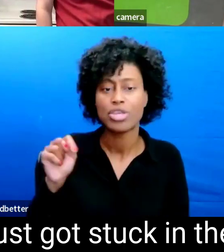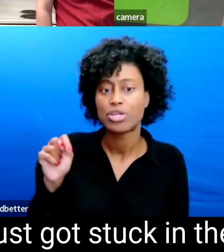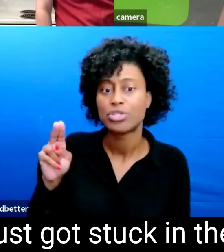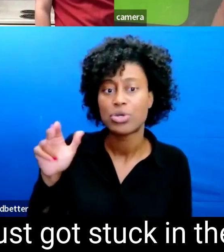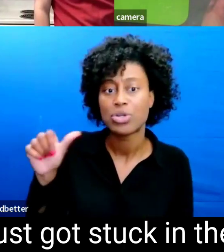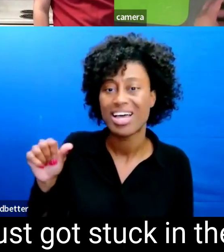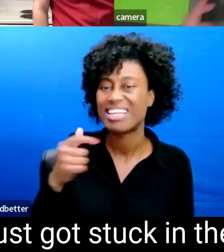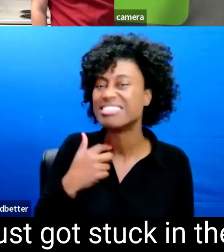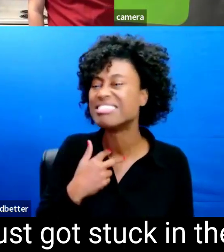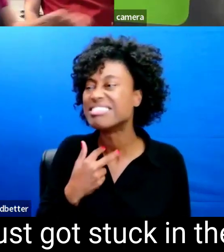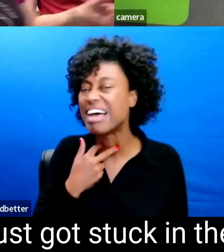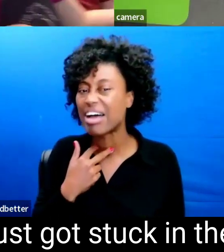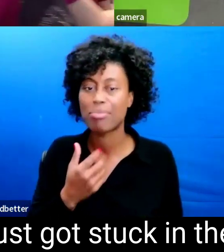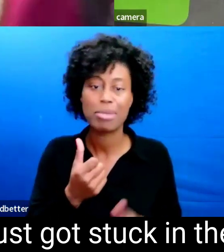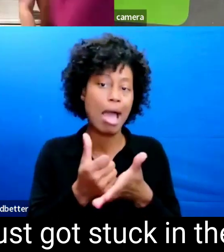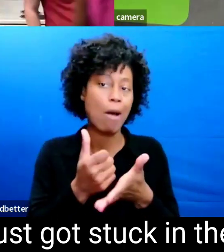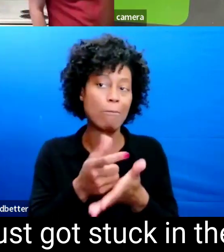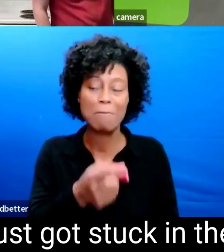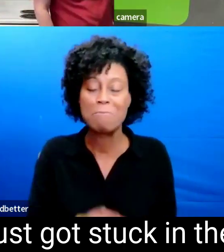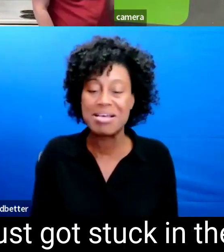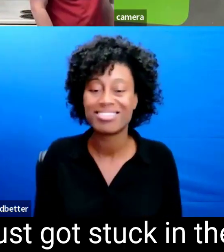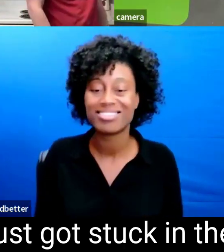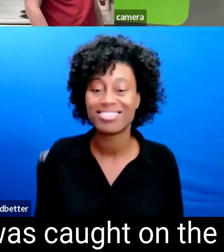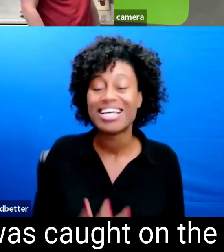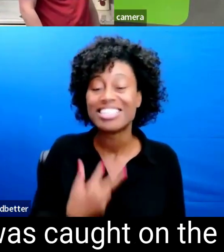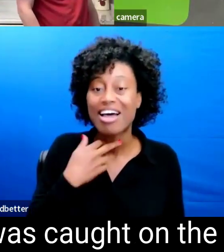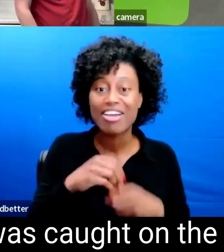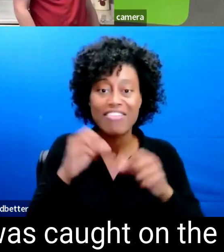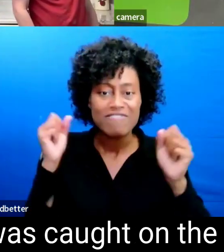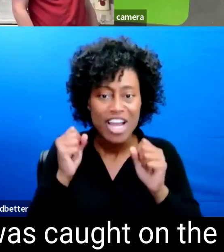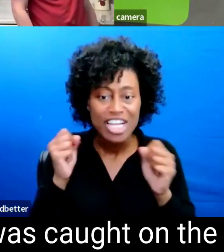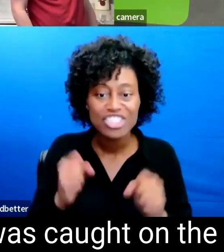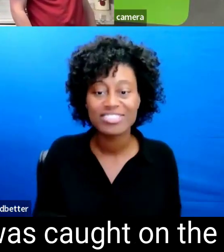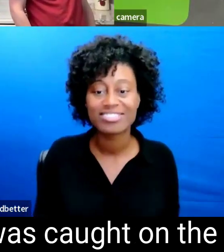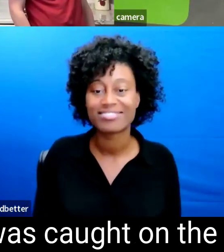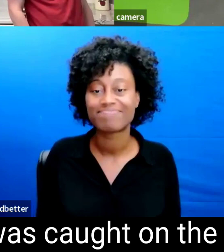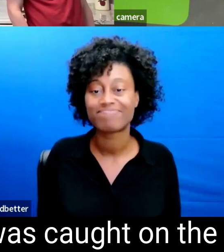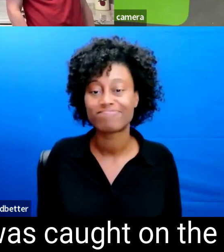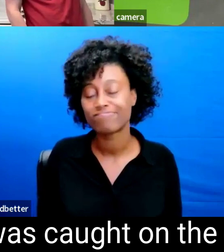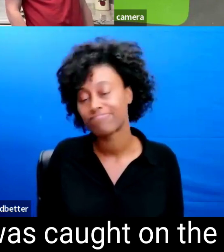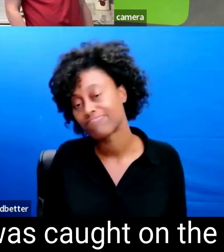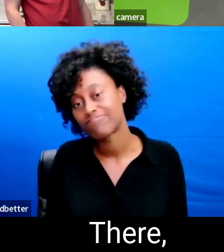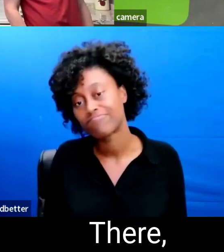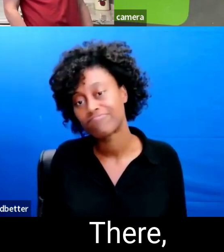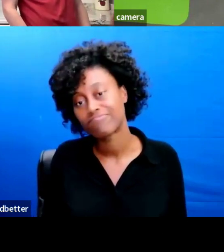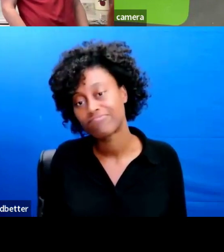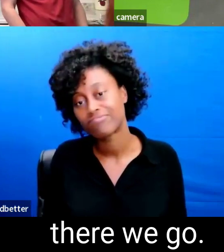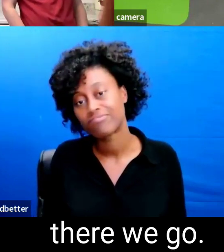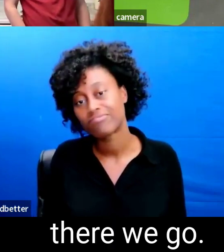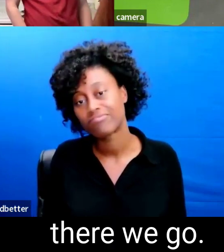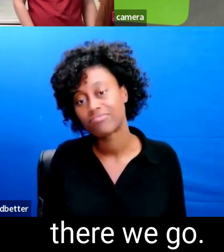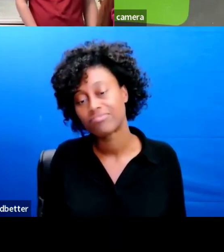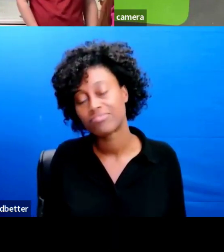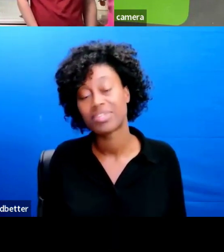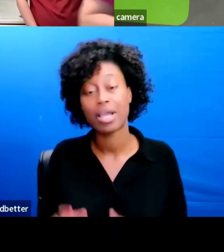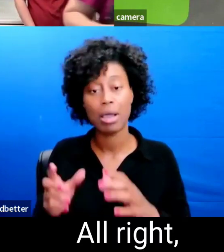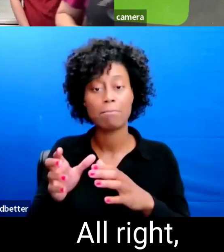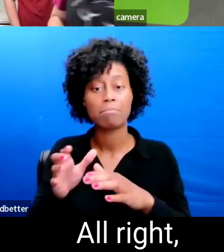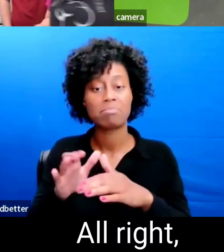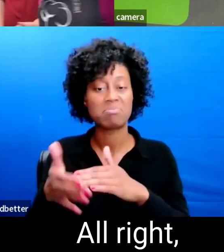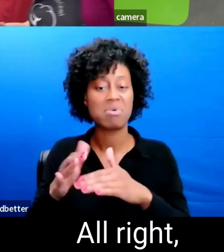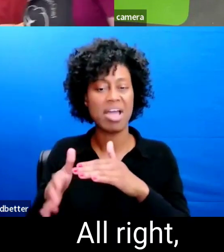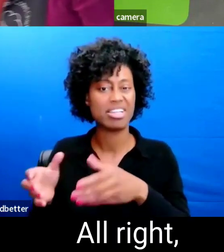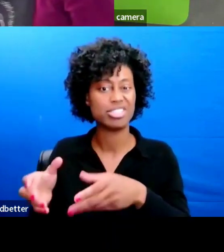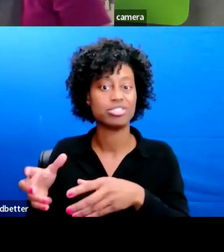got stuck in the refrigerator. It was caught on the edge there. There we go.